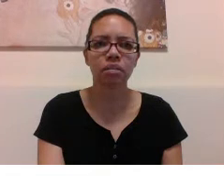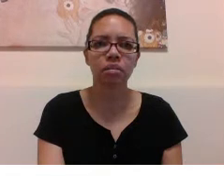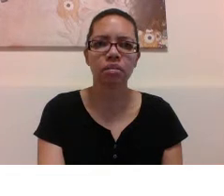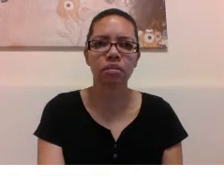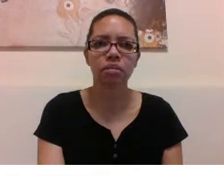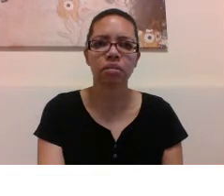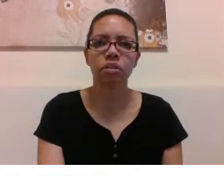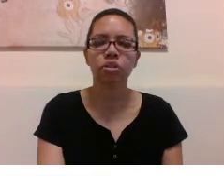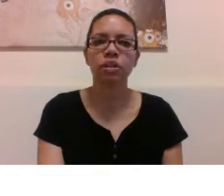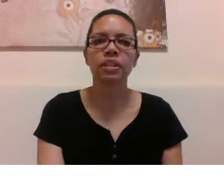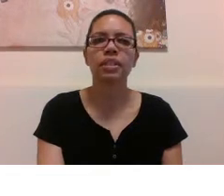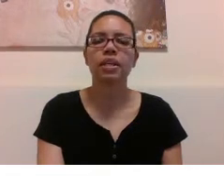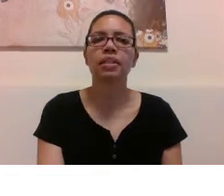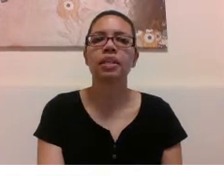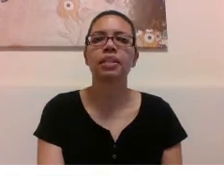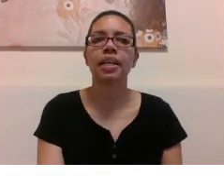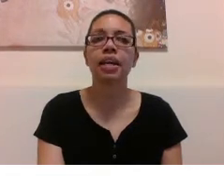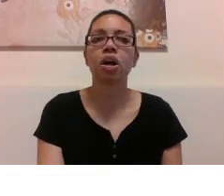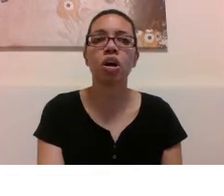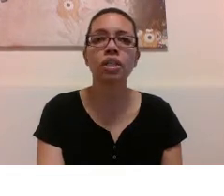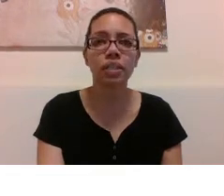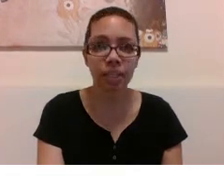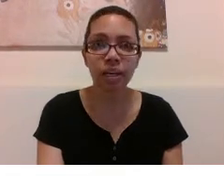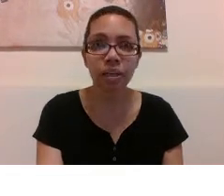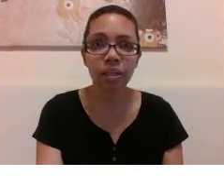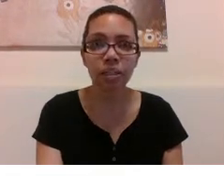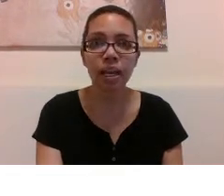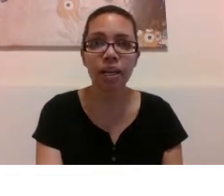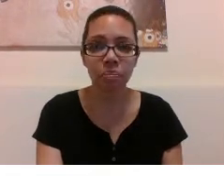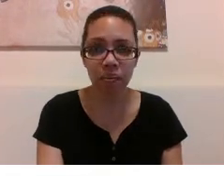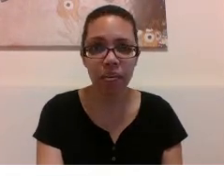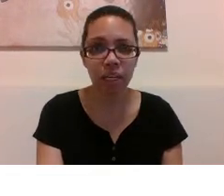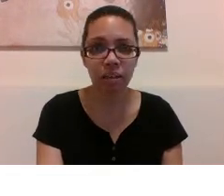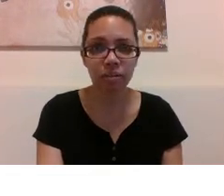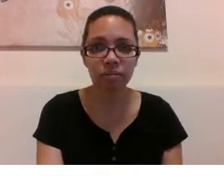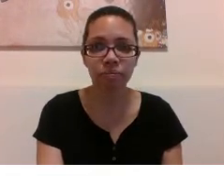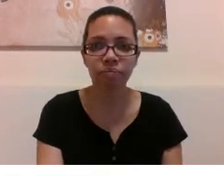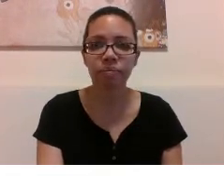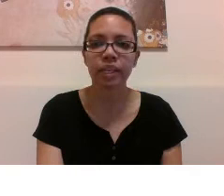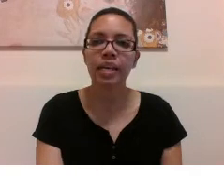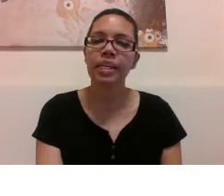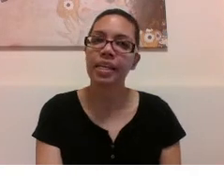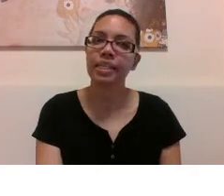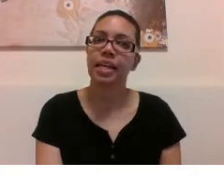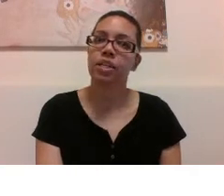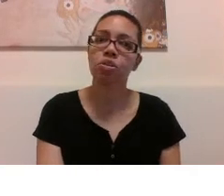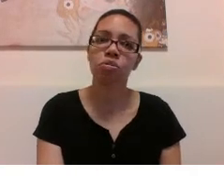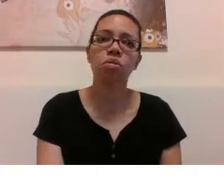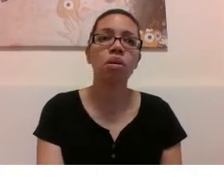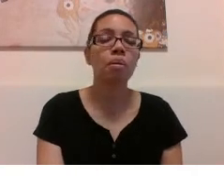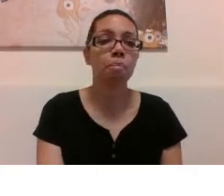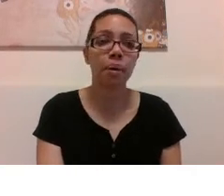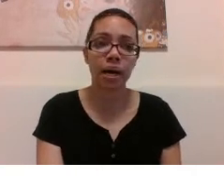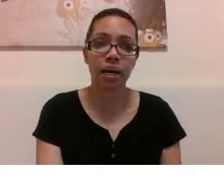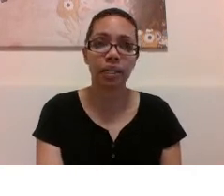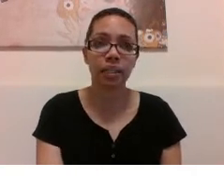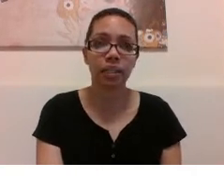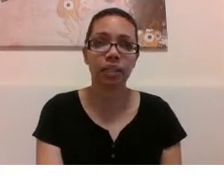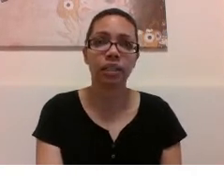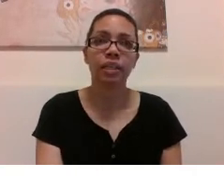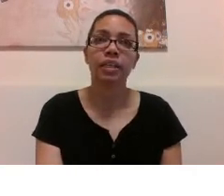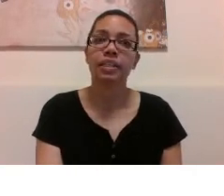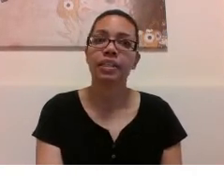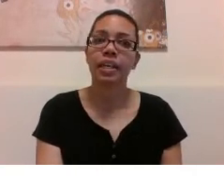Yes! Don't you understand that they are all circles like me? Yes, I do,